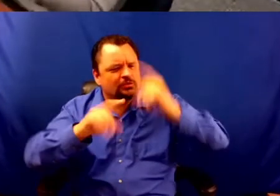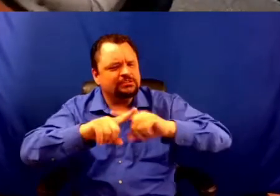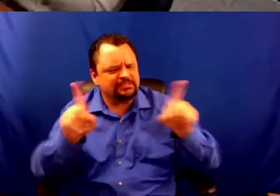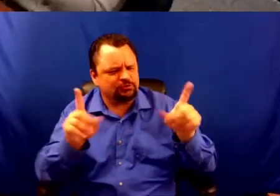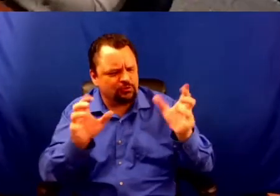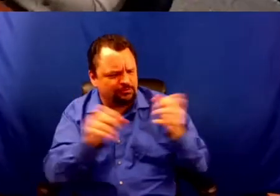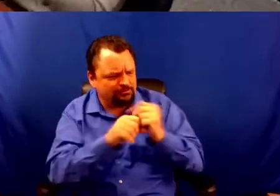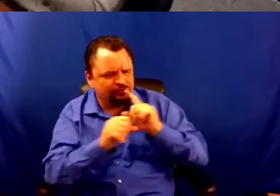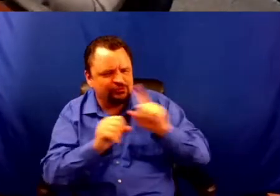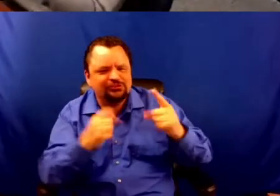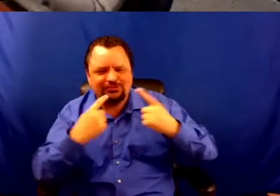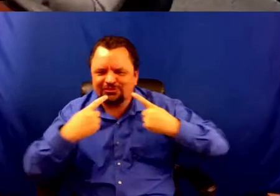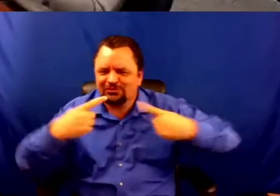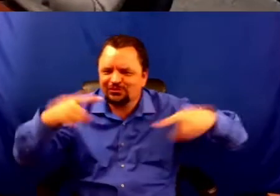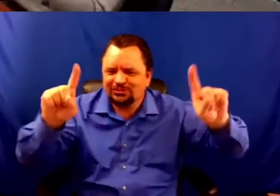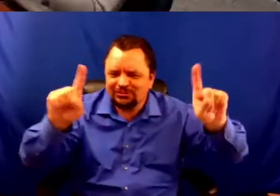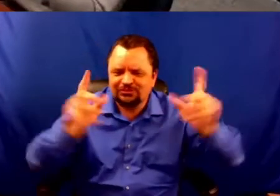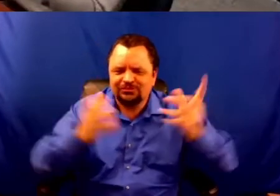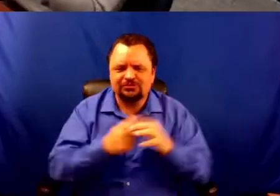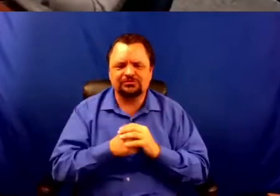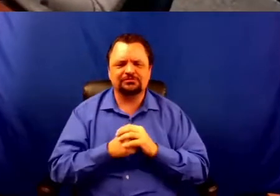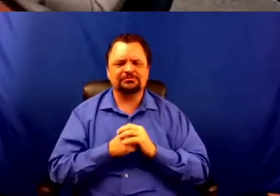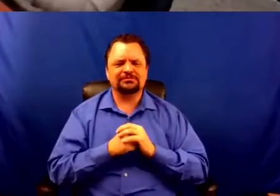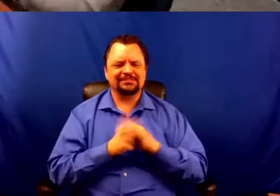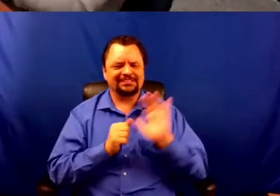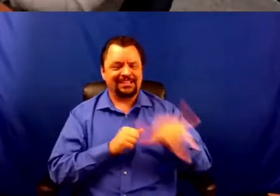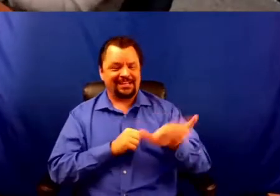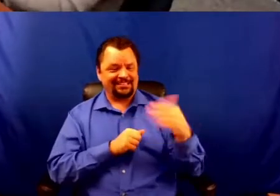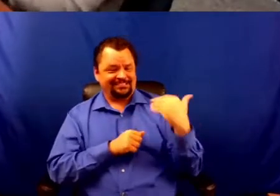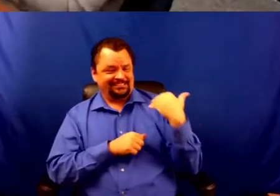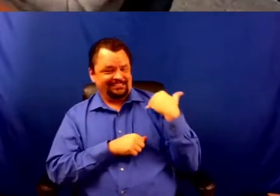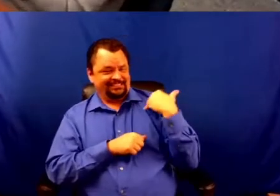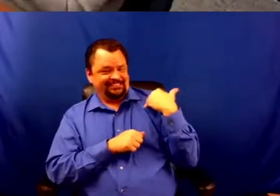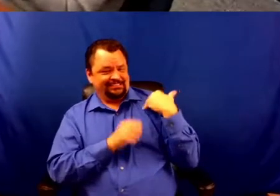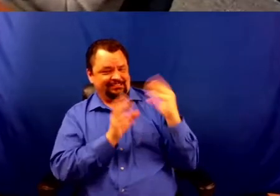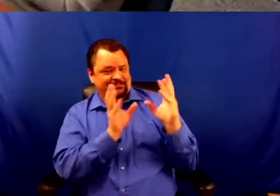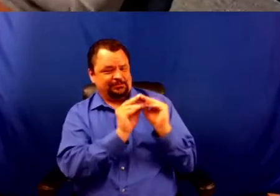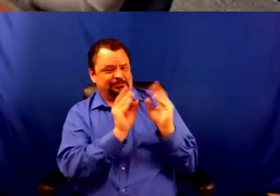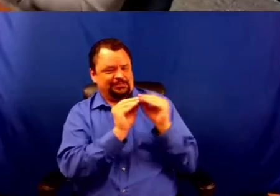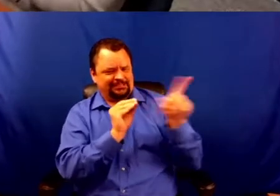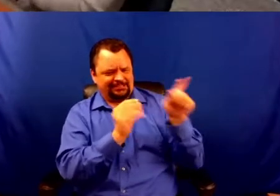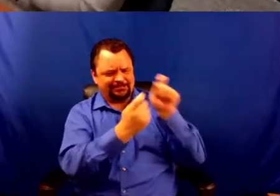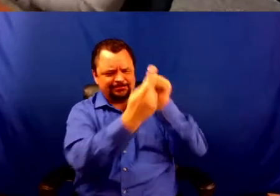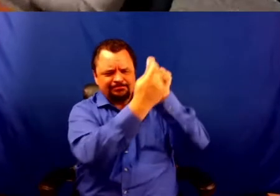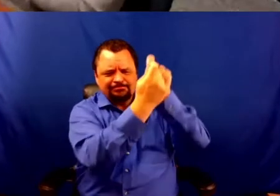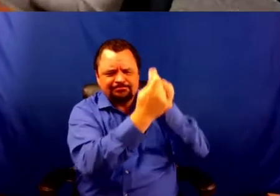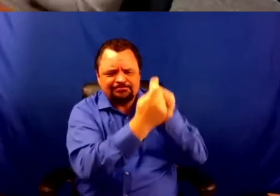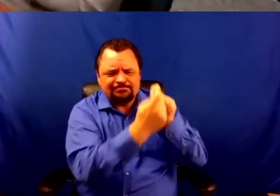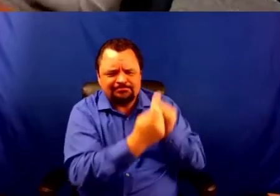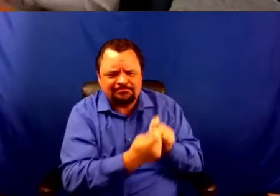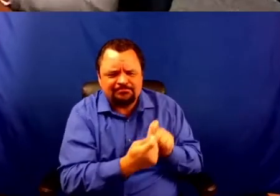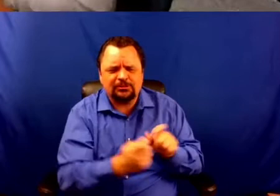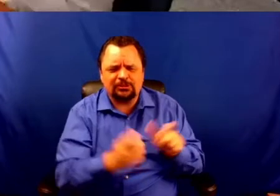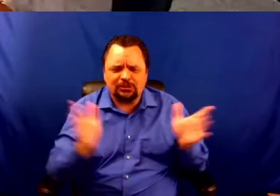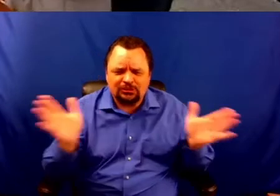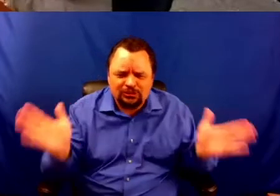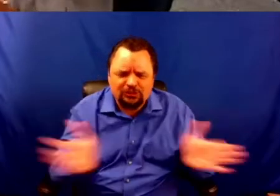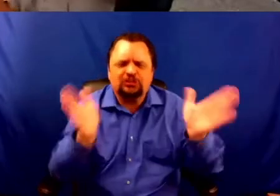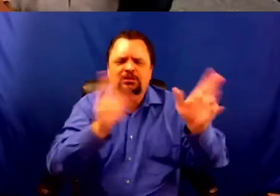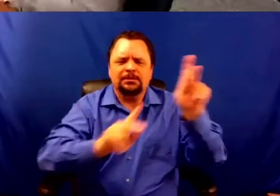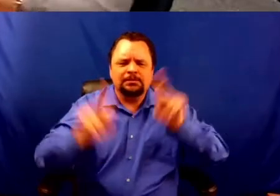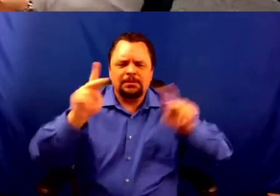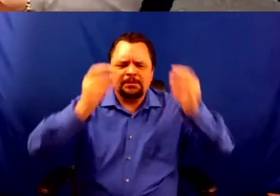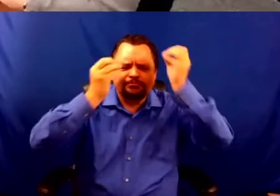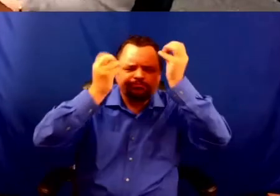last paragraph of this also specifically says we encourage citizens to thoughtfully consider a range